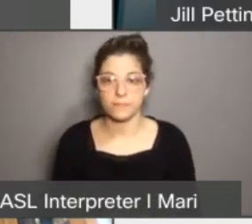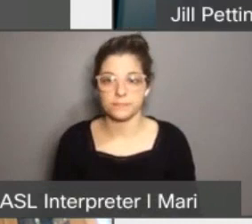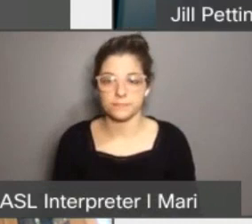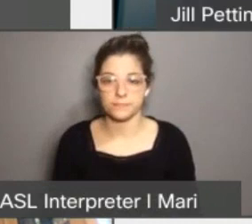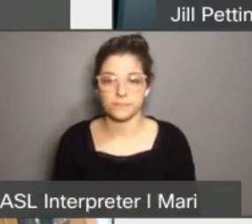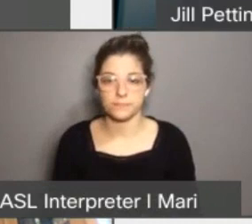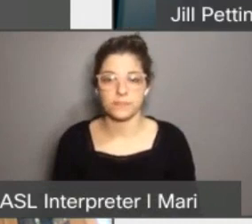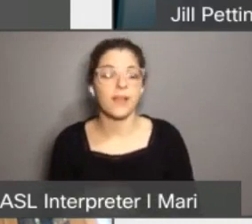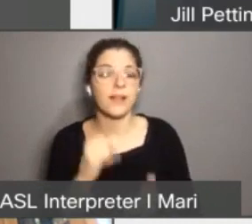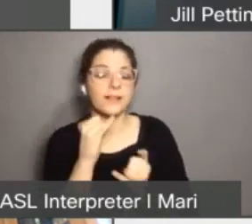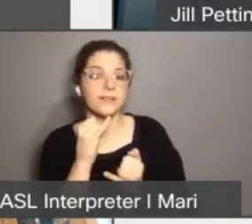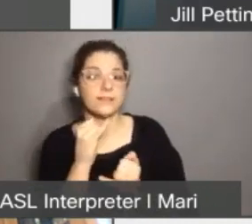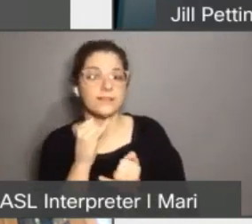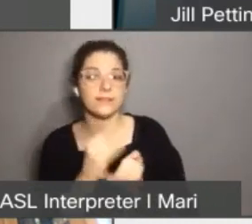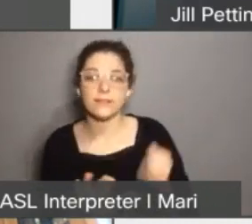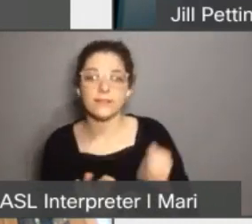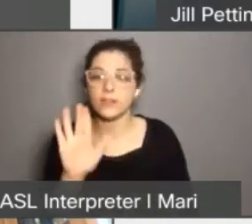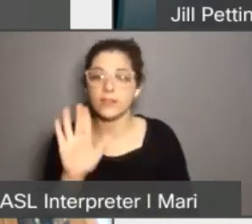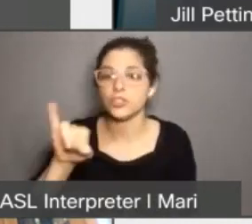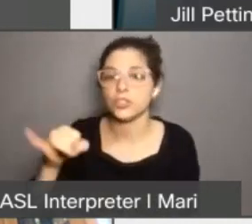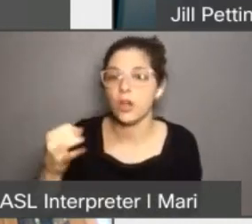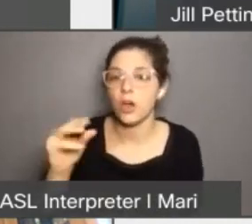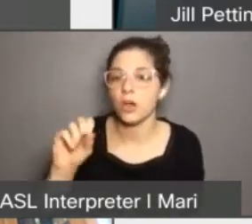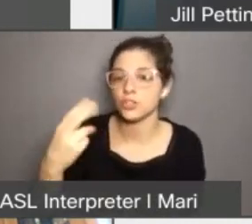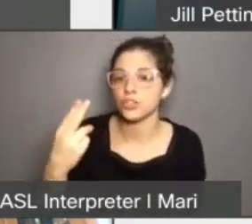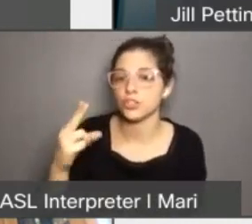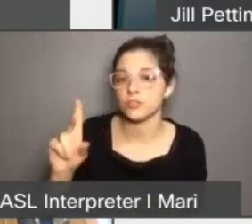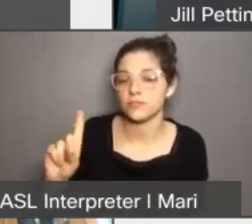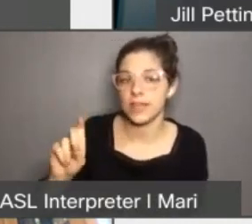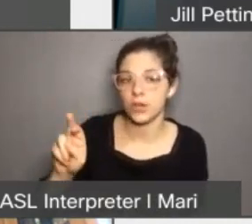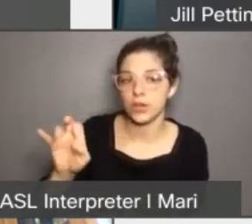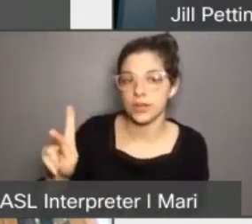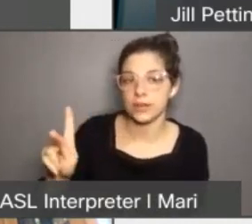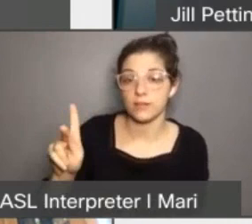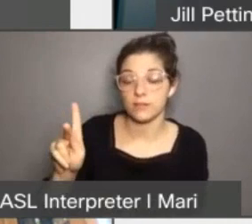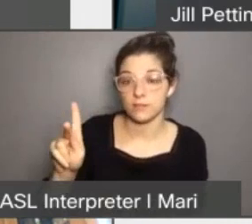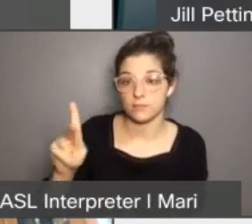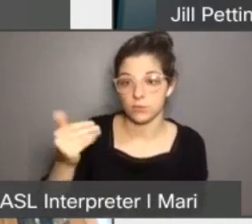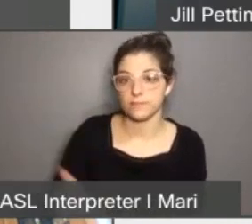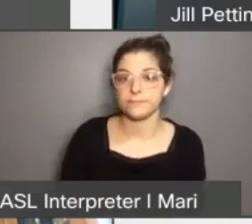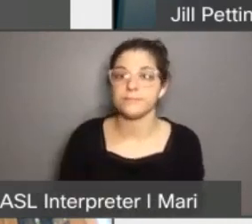The last hand we have up is Josh Garrett. Josh, you're unmuted.